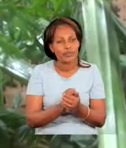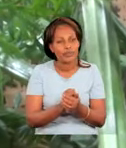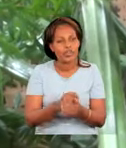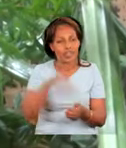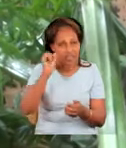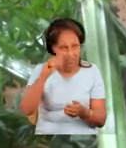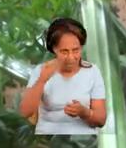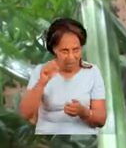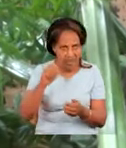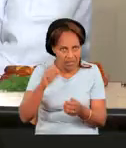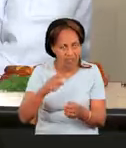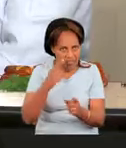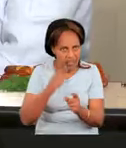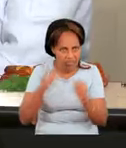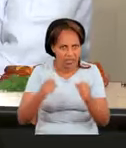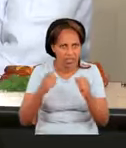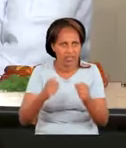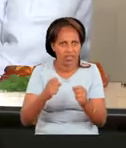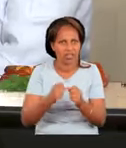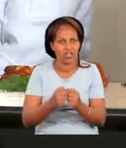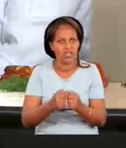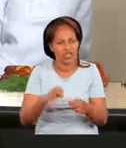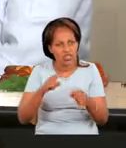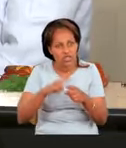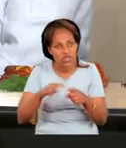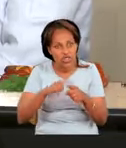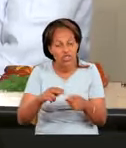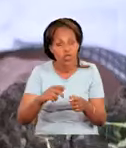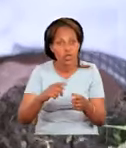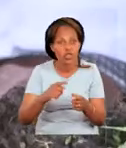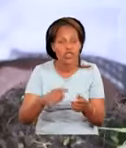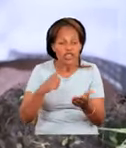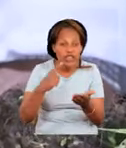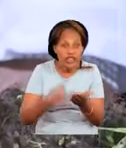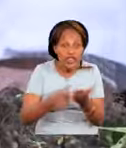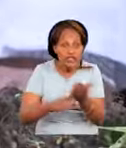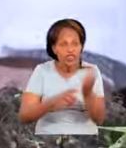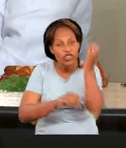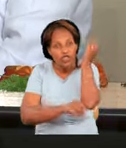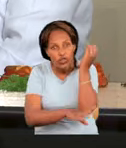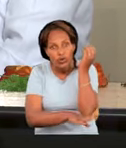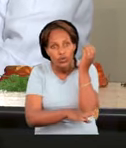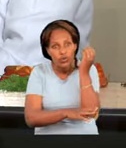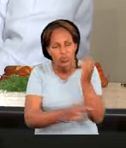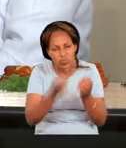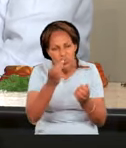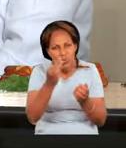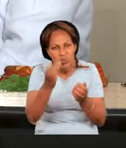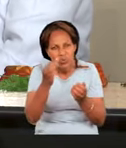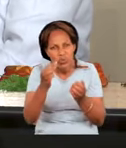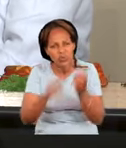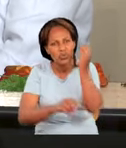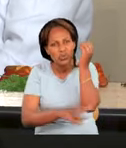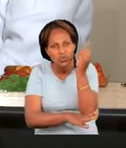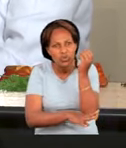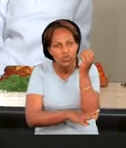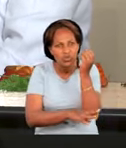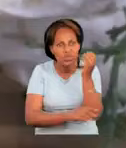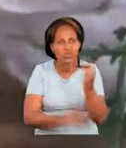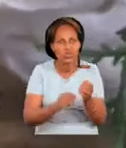Yes, I do. The carrot itself is a root, and there are many smaller roots that branch from the